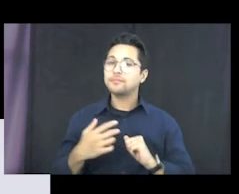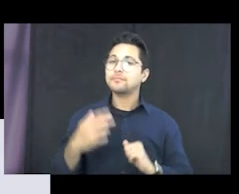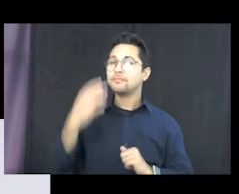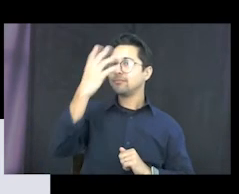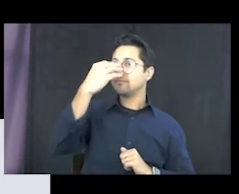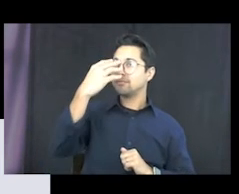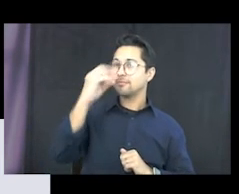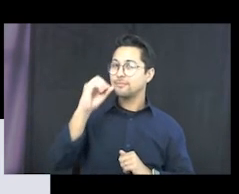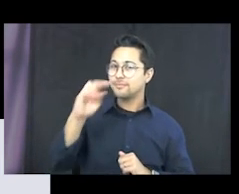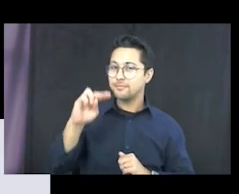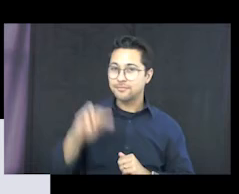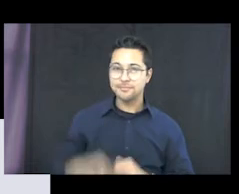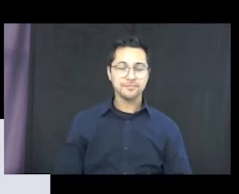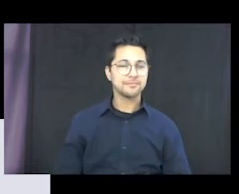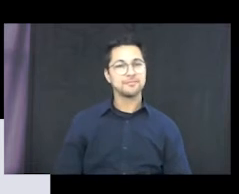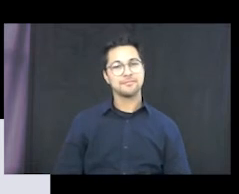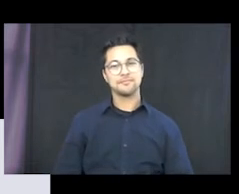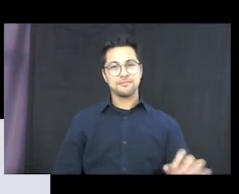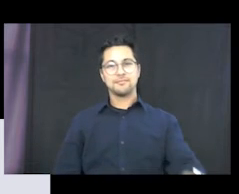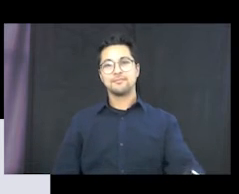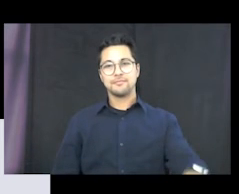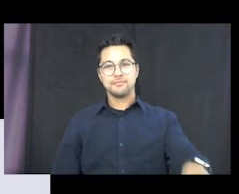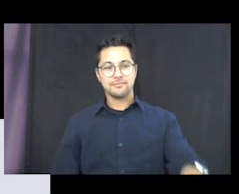cameras on.